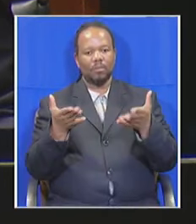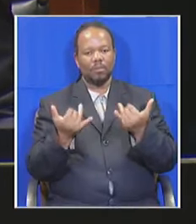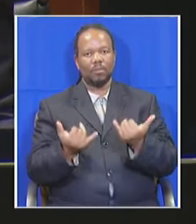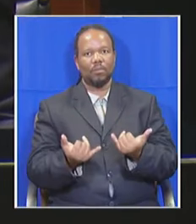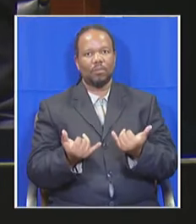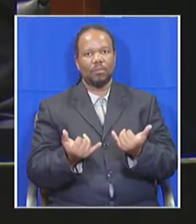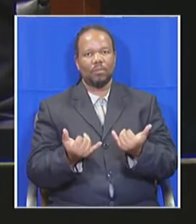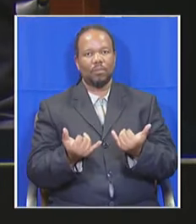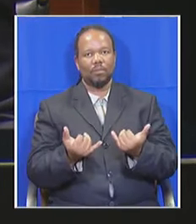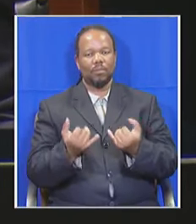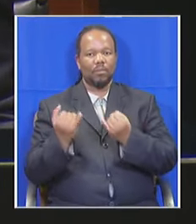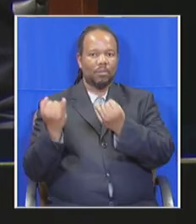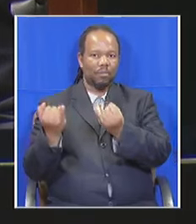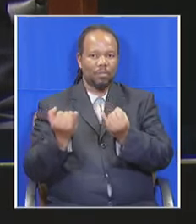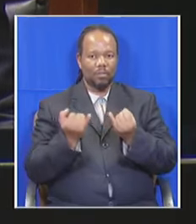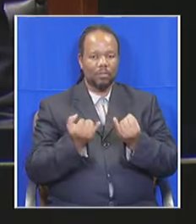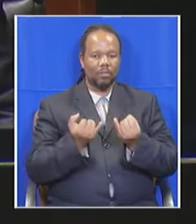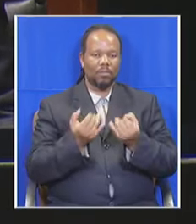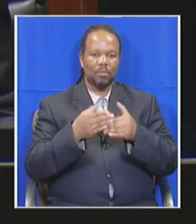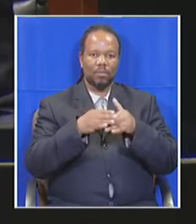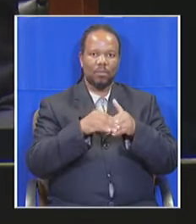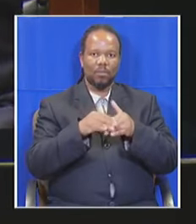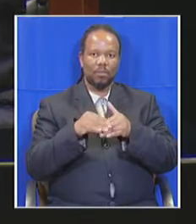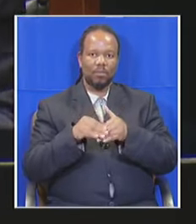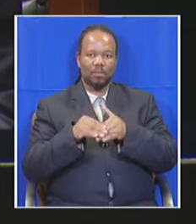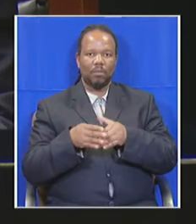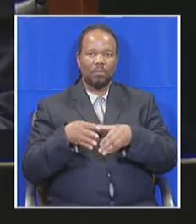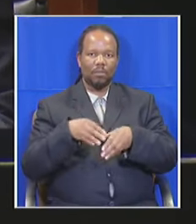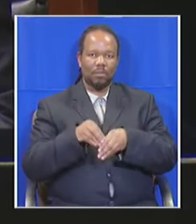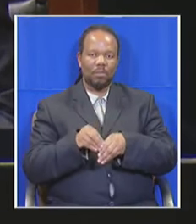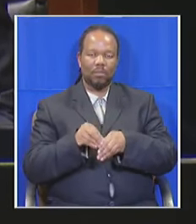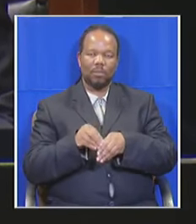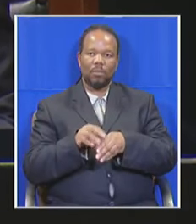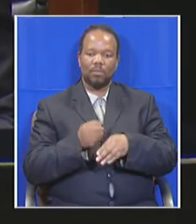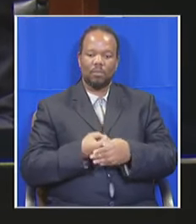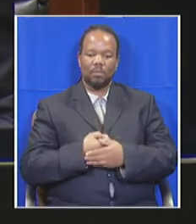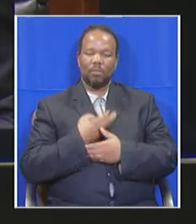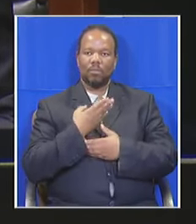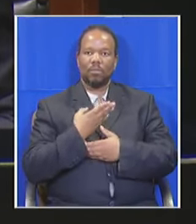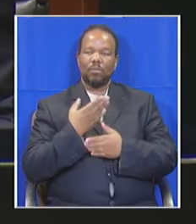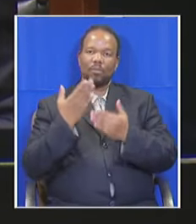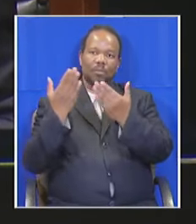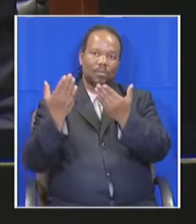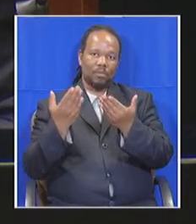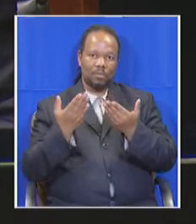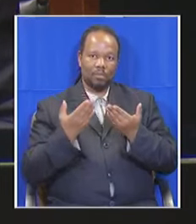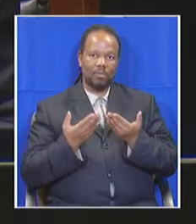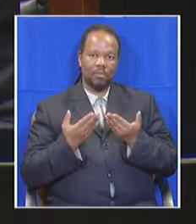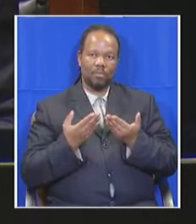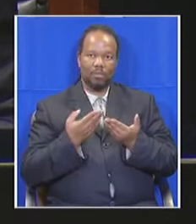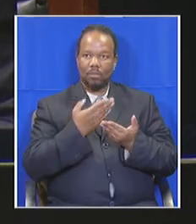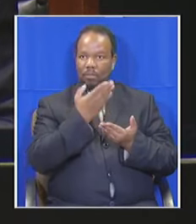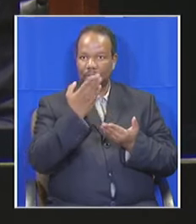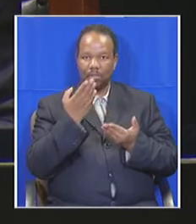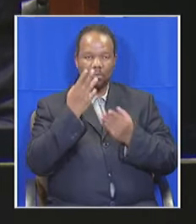I'd like to invite members to join me in welcoming the young people in the gallery who are visitors to our